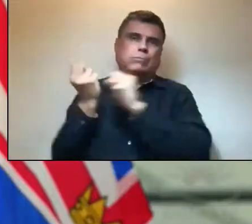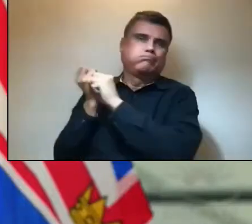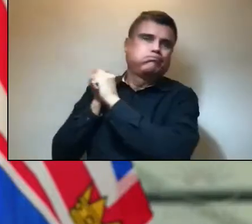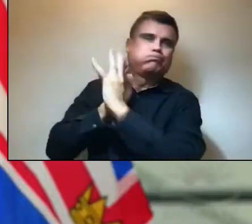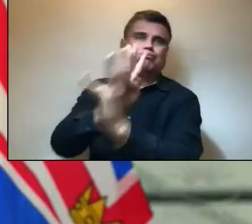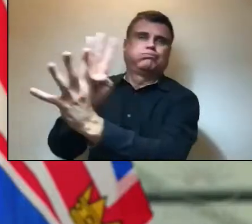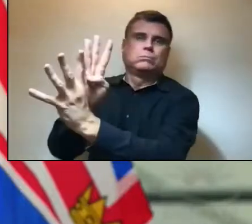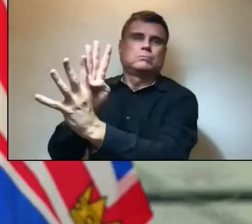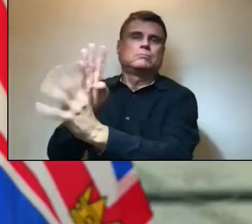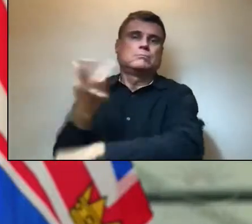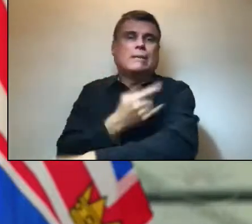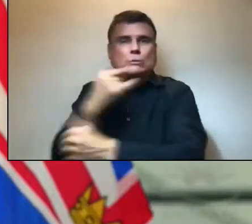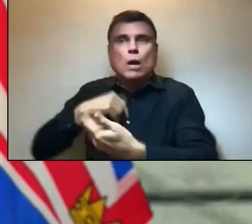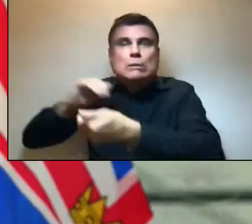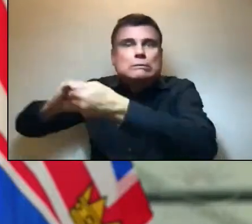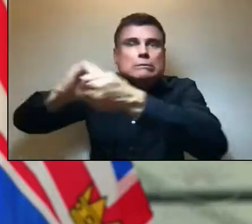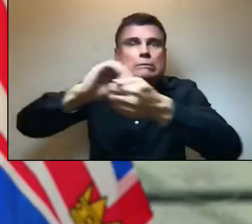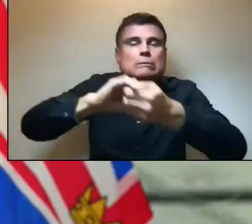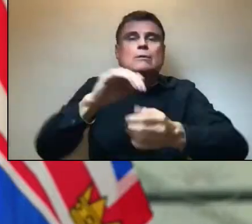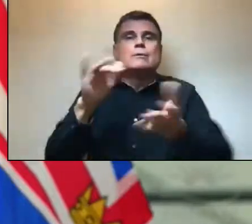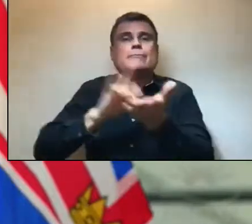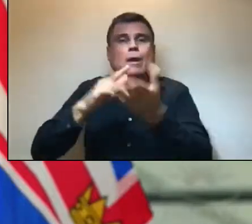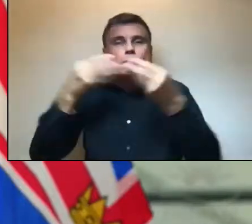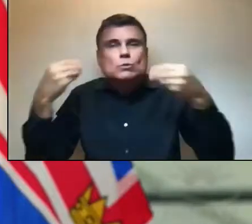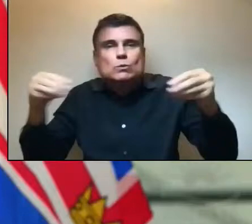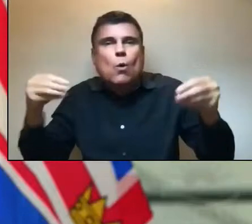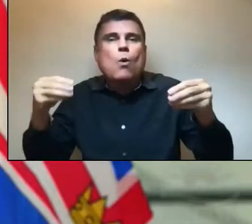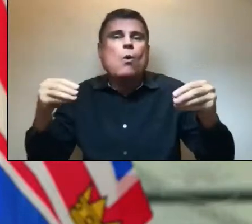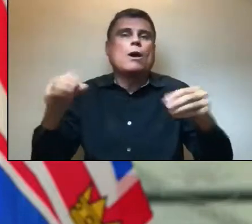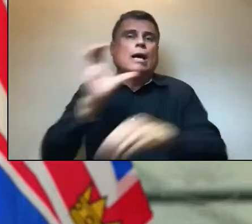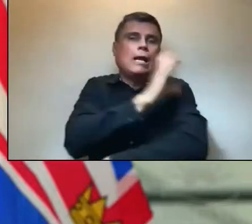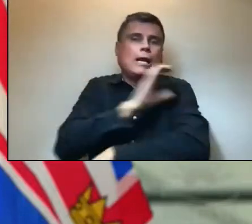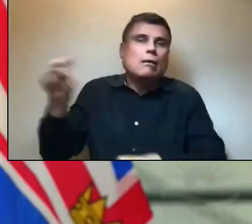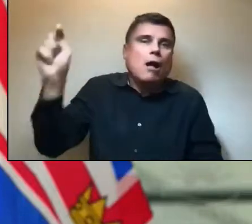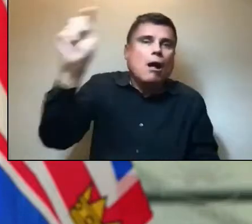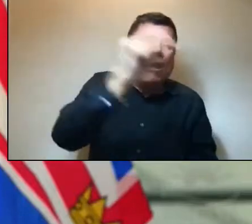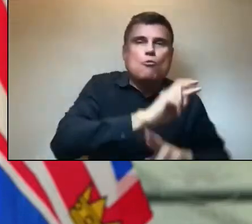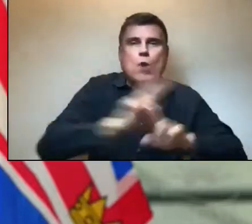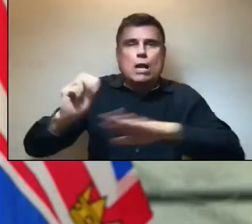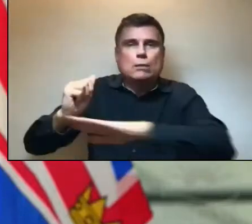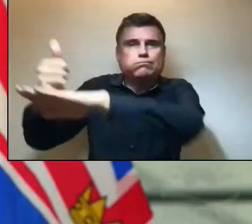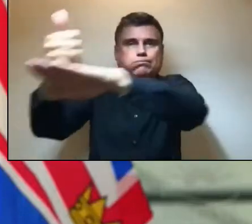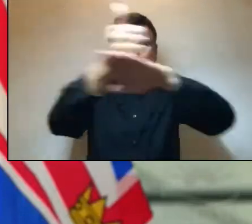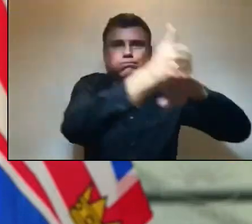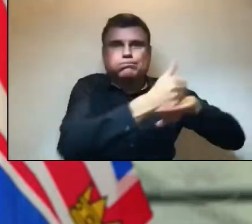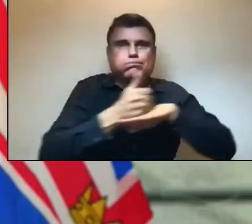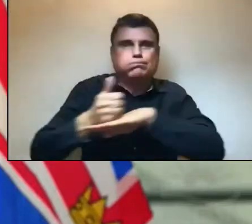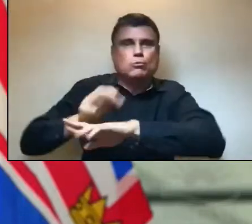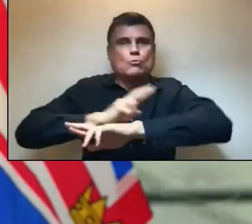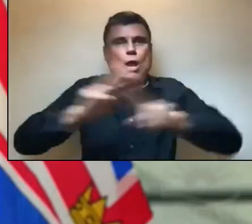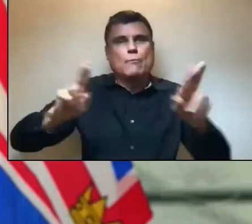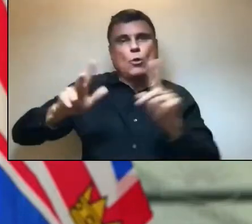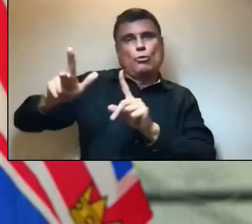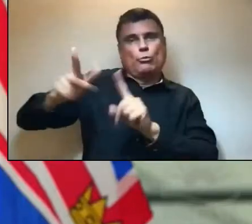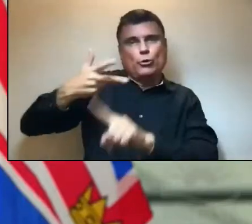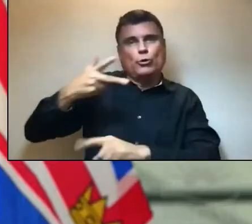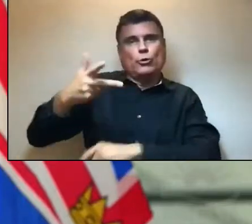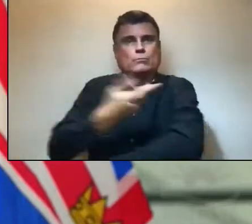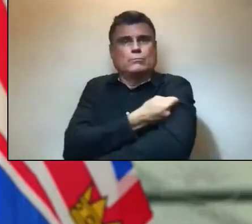for that. That's why we're expanding to pharmacies, so that we can expand the numbers of places people can get it in their community